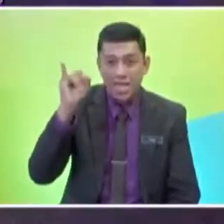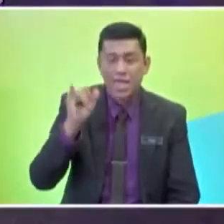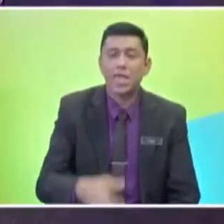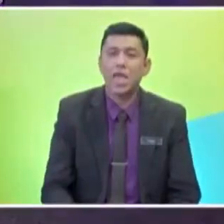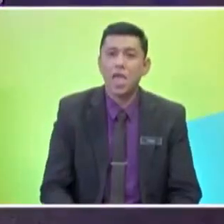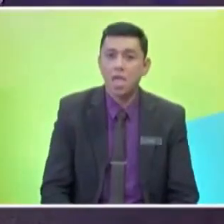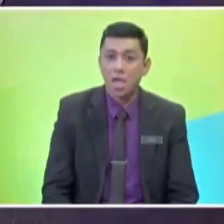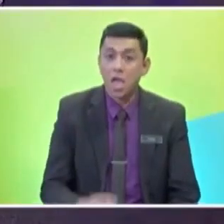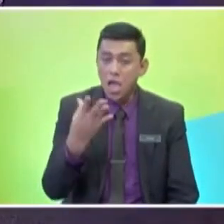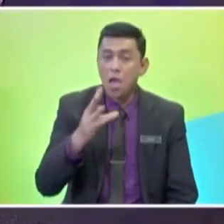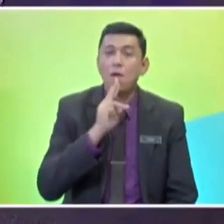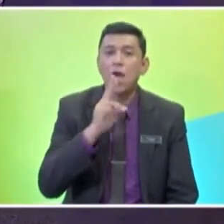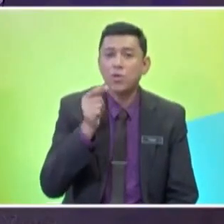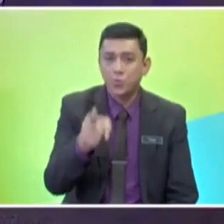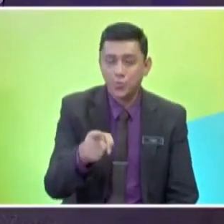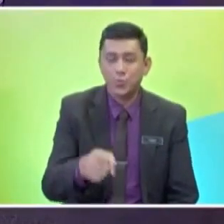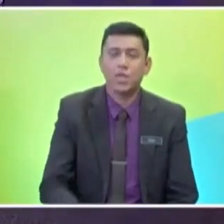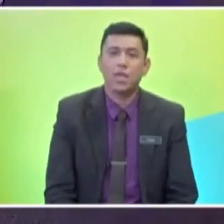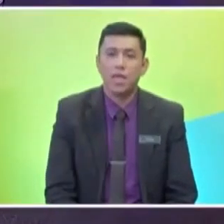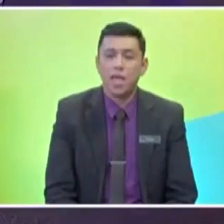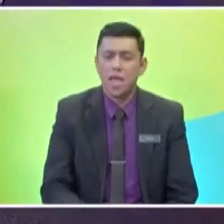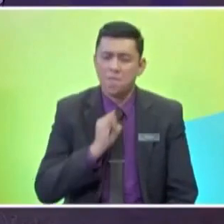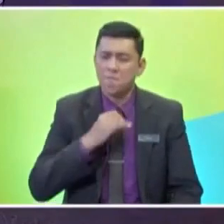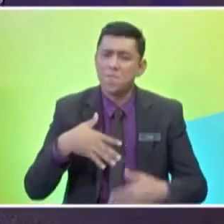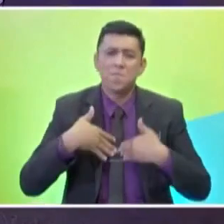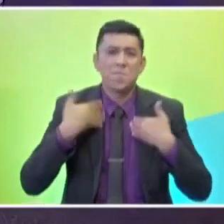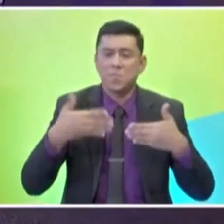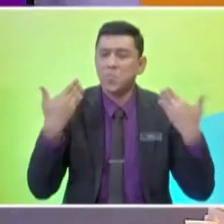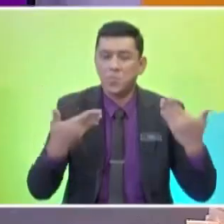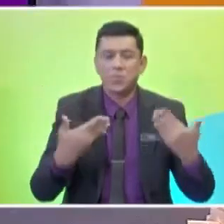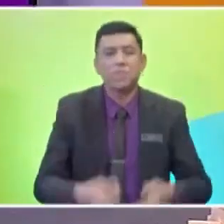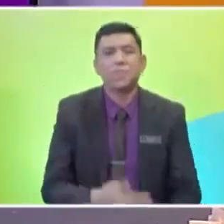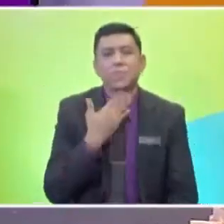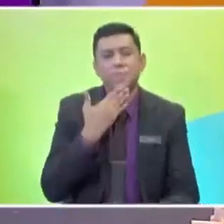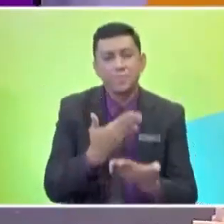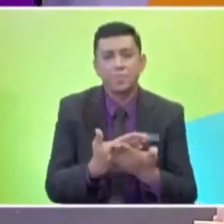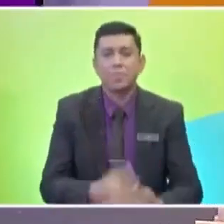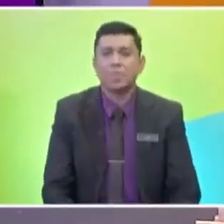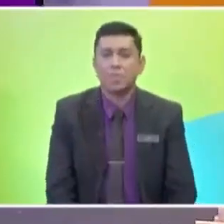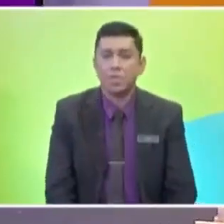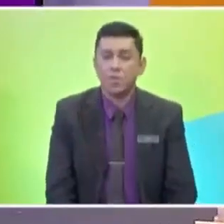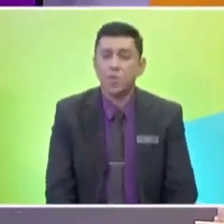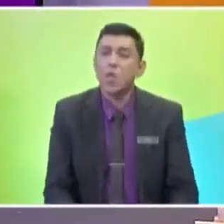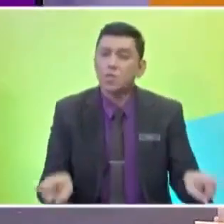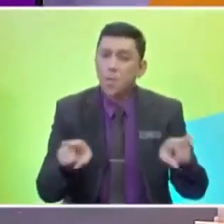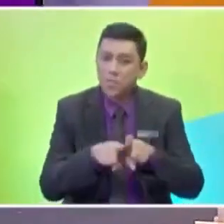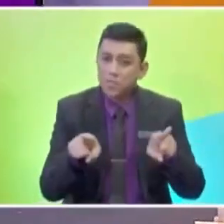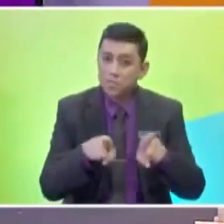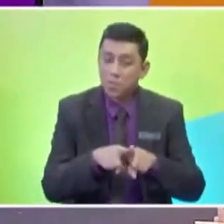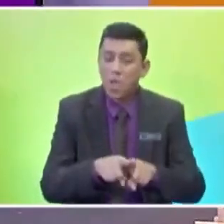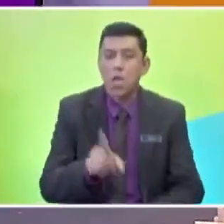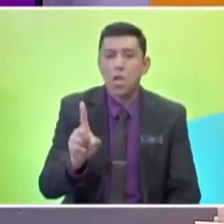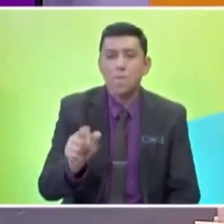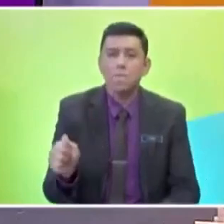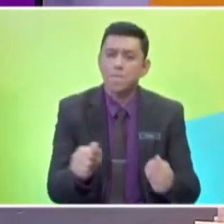good, Irfan. How are you? I'm feeling great today. And we are actually mechi-mechi because we are wearing something